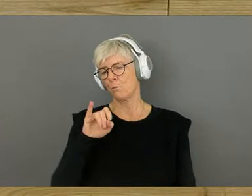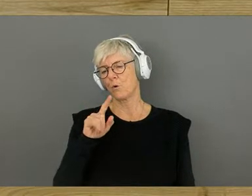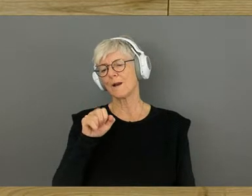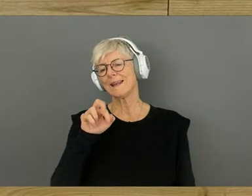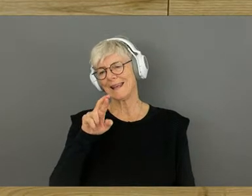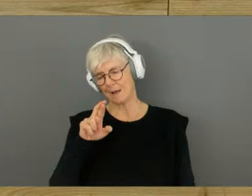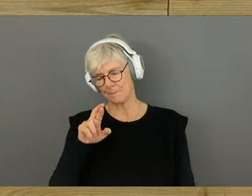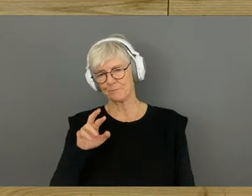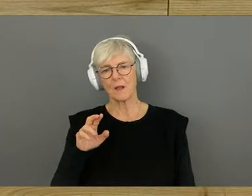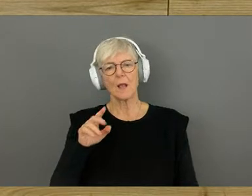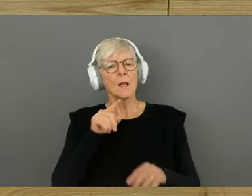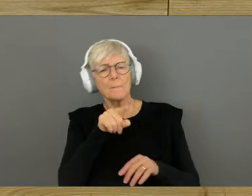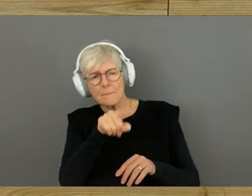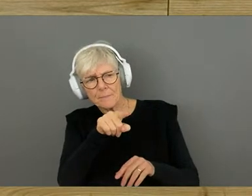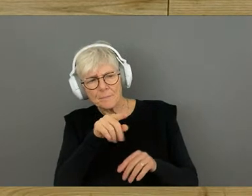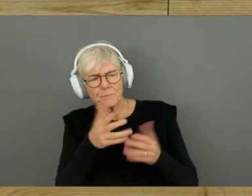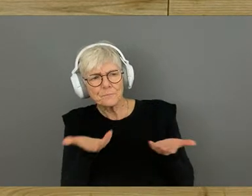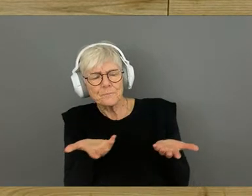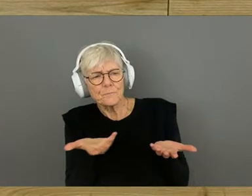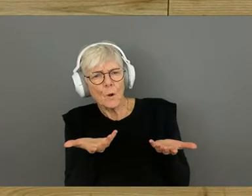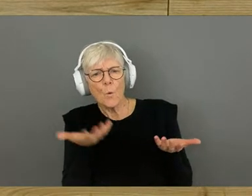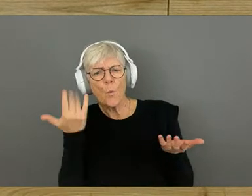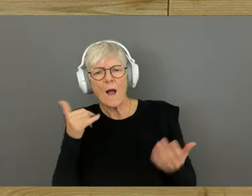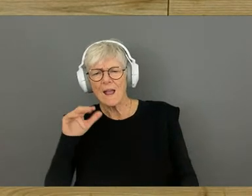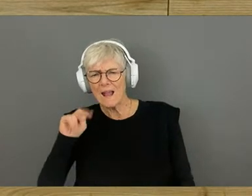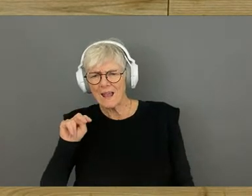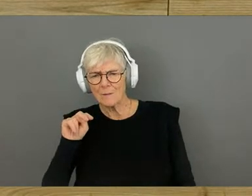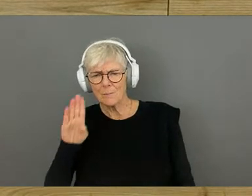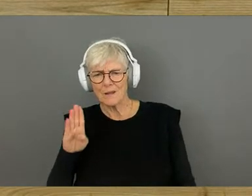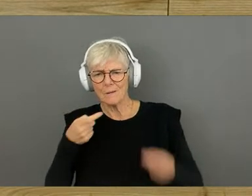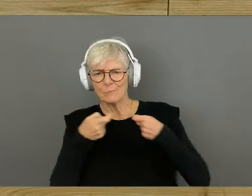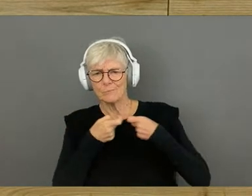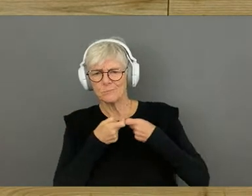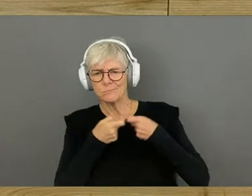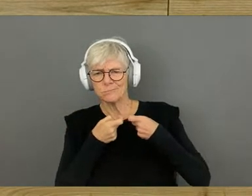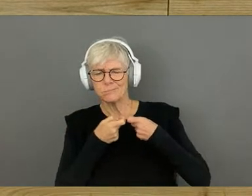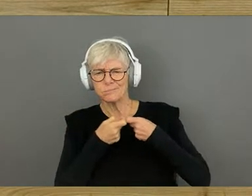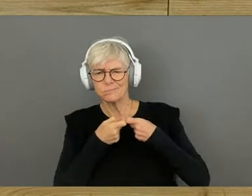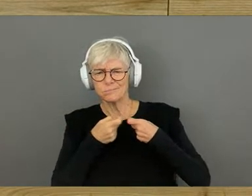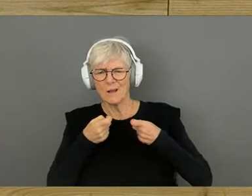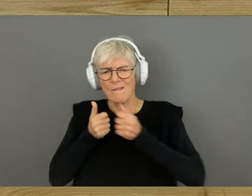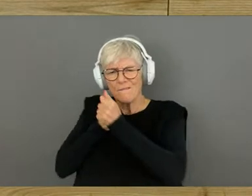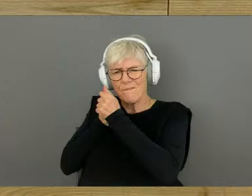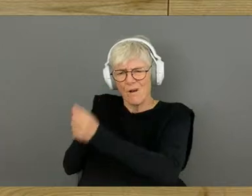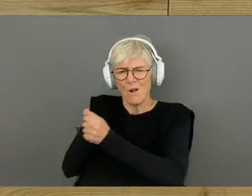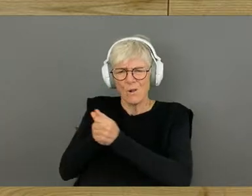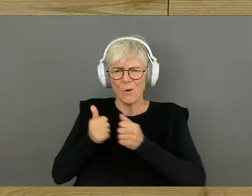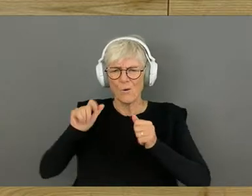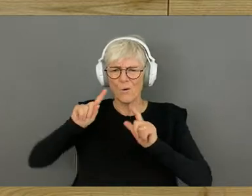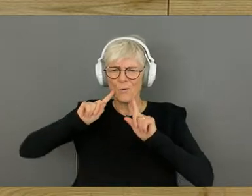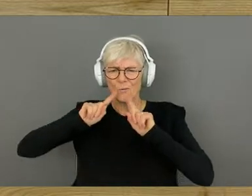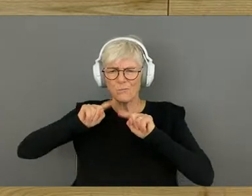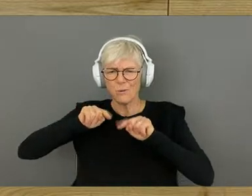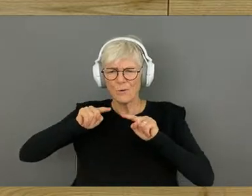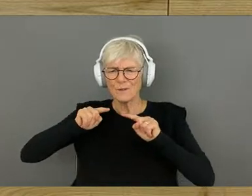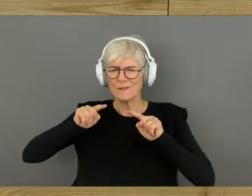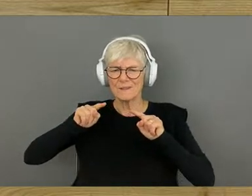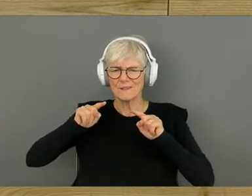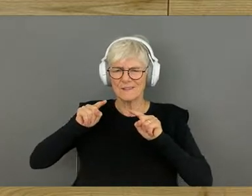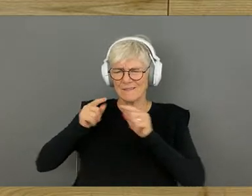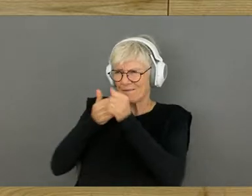why does it seem like NB Power relies primarily on reports of outages to know how many people are out? Like, is